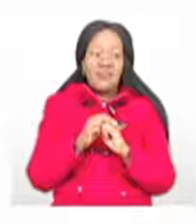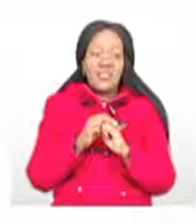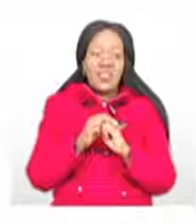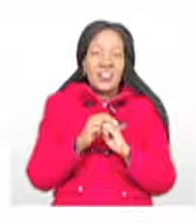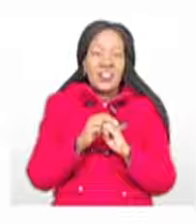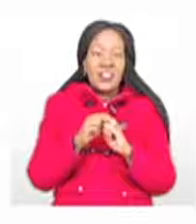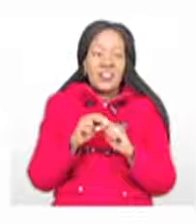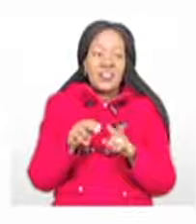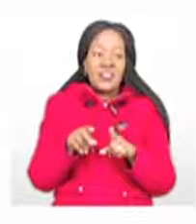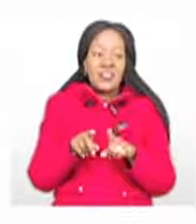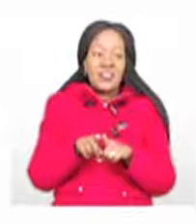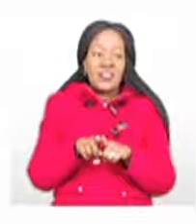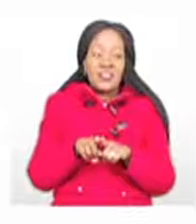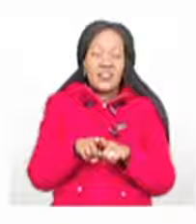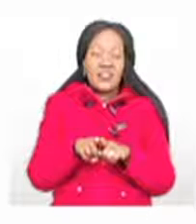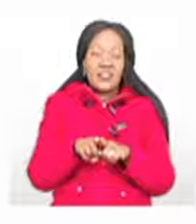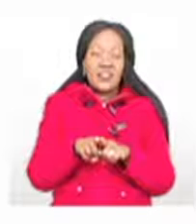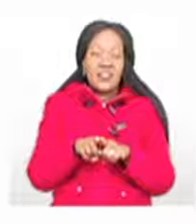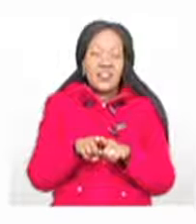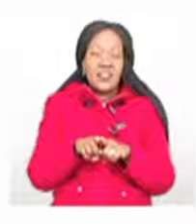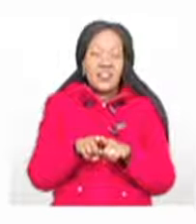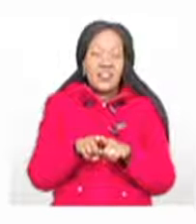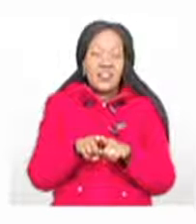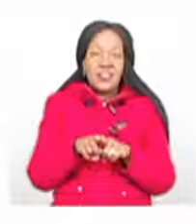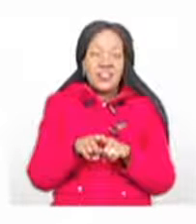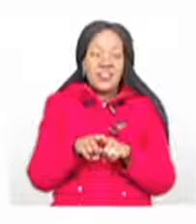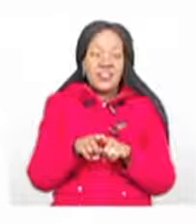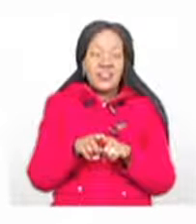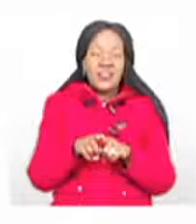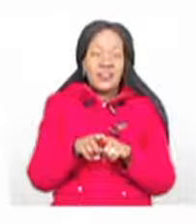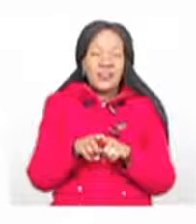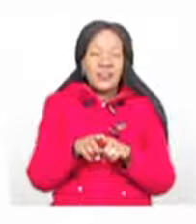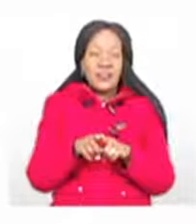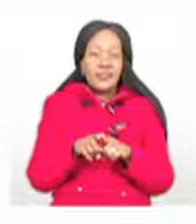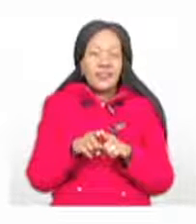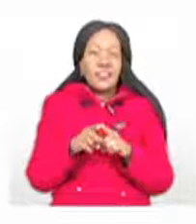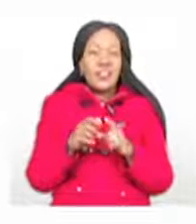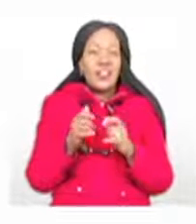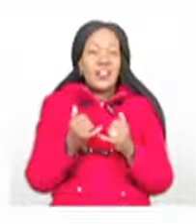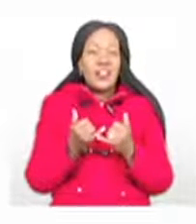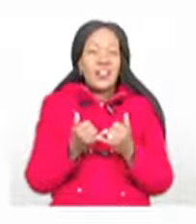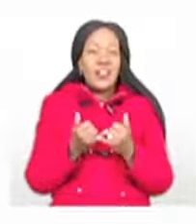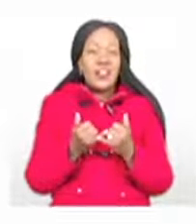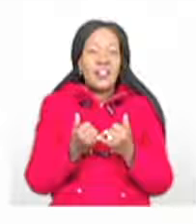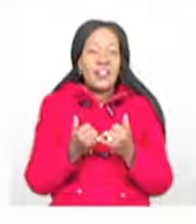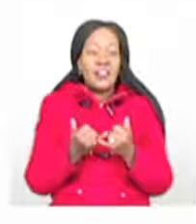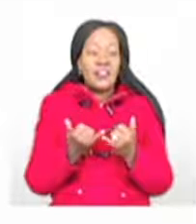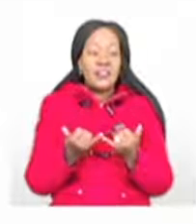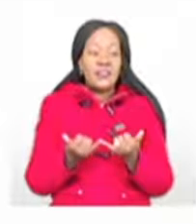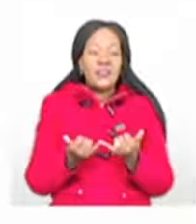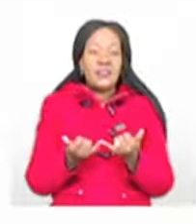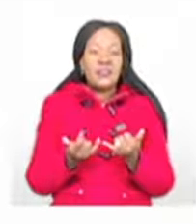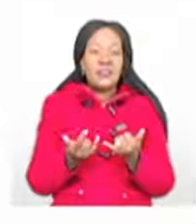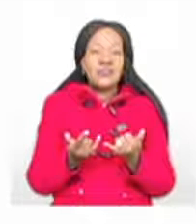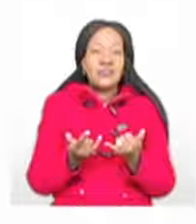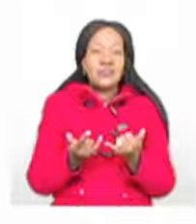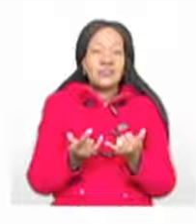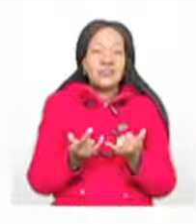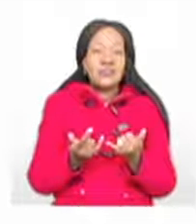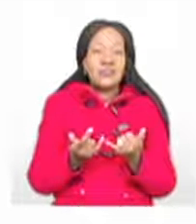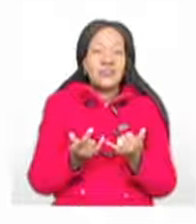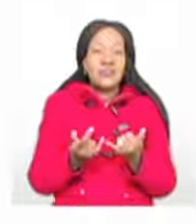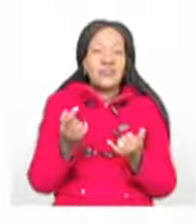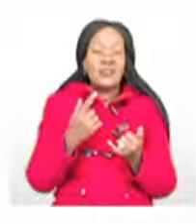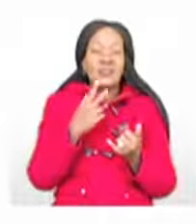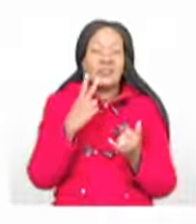you, a shadow appears behind you. Now, let's move over to the board. I